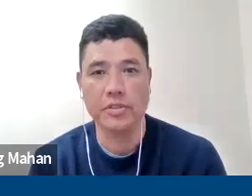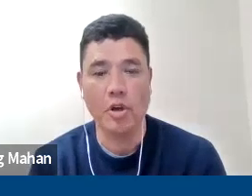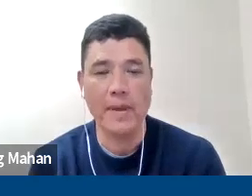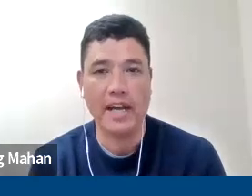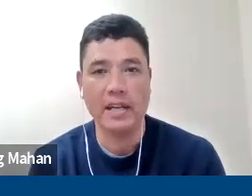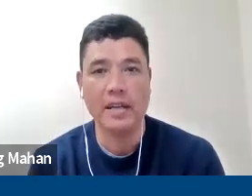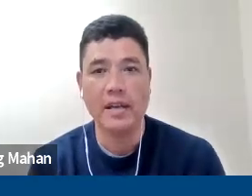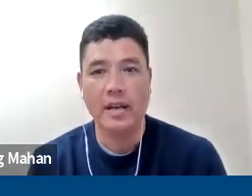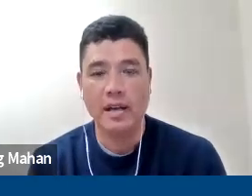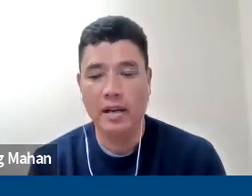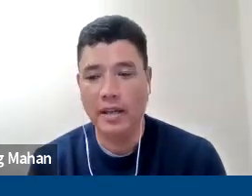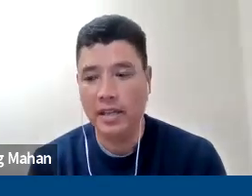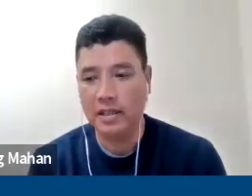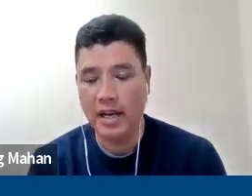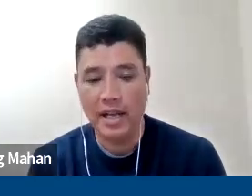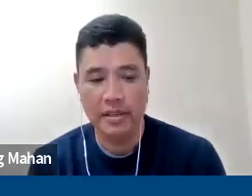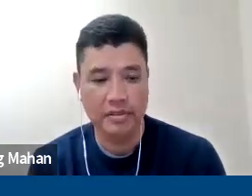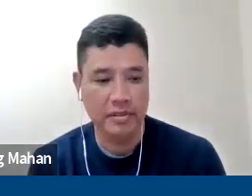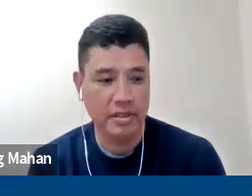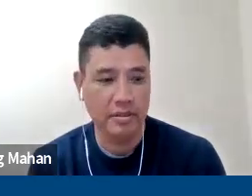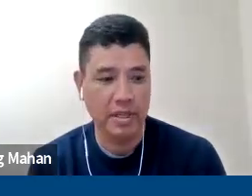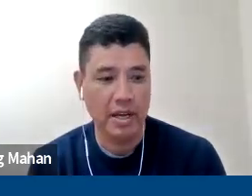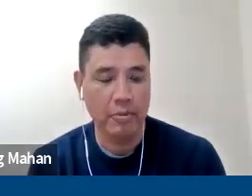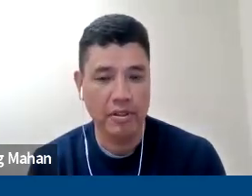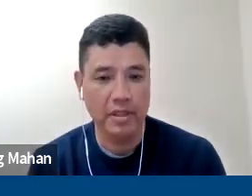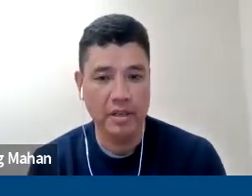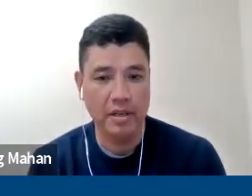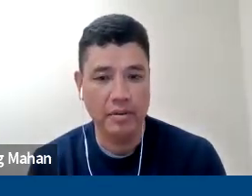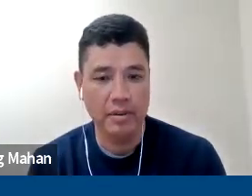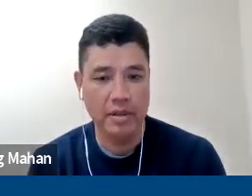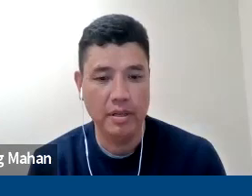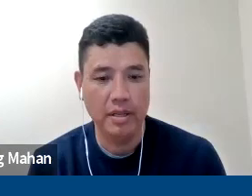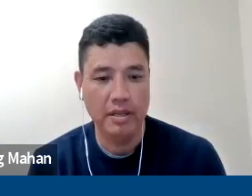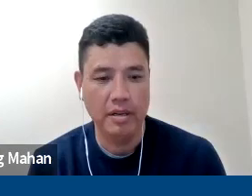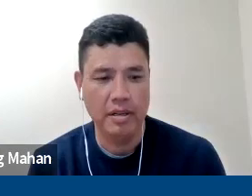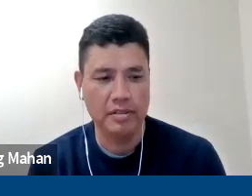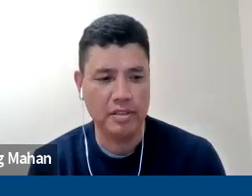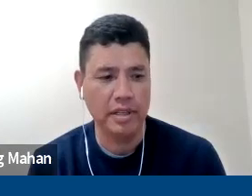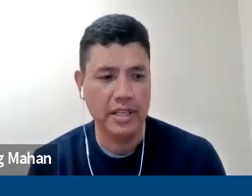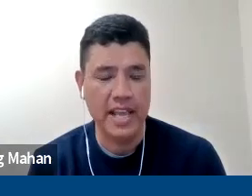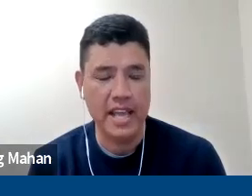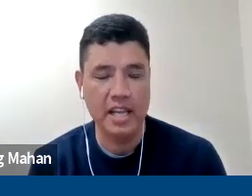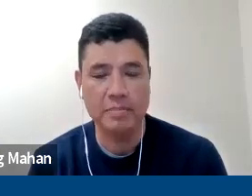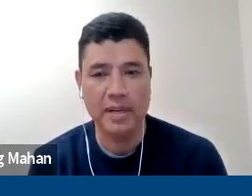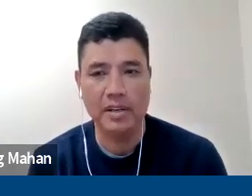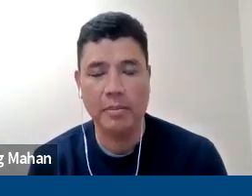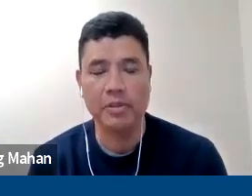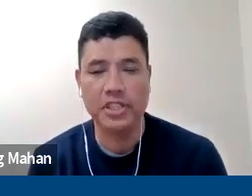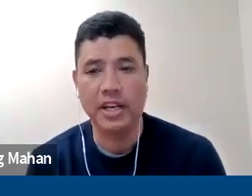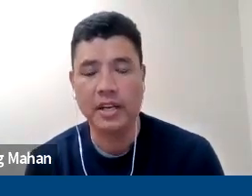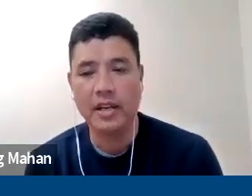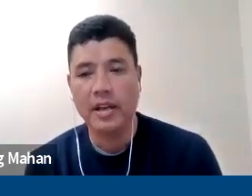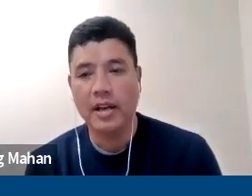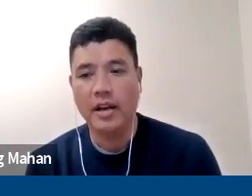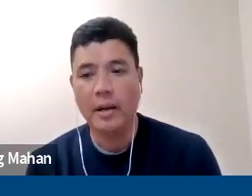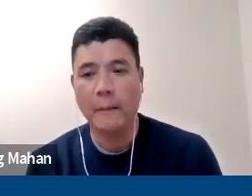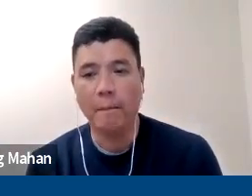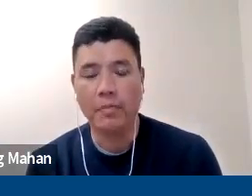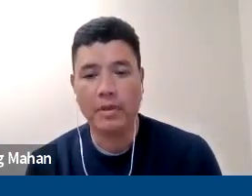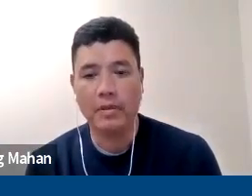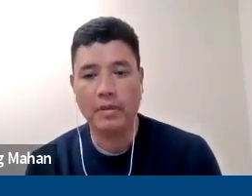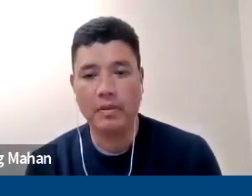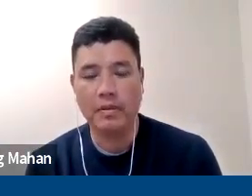might be looking at for spring runoff events. And I hate to put you on the spot, Doug. I'm not sure if they have any of that